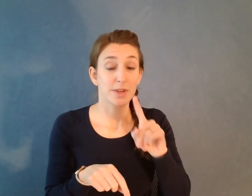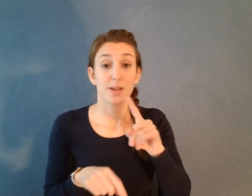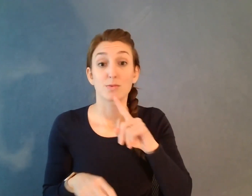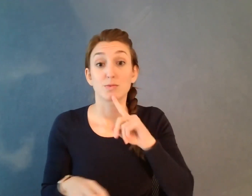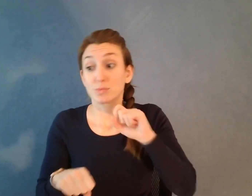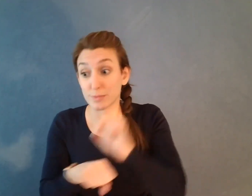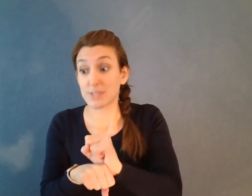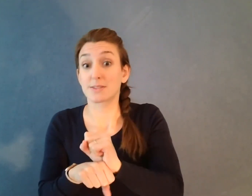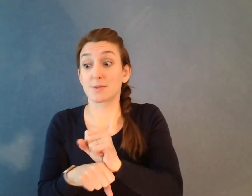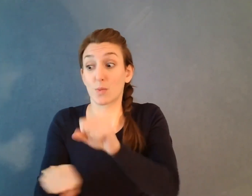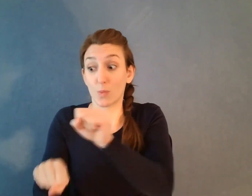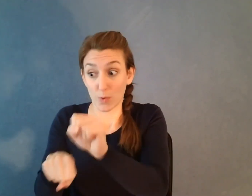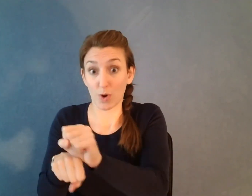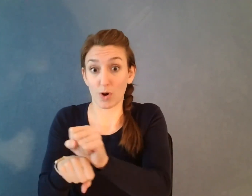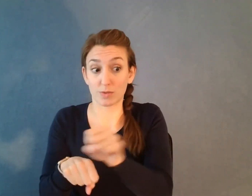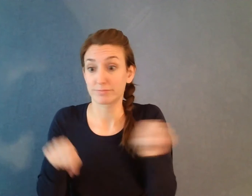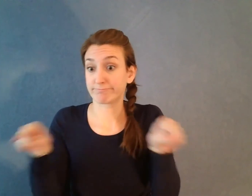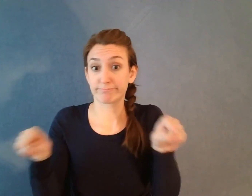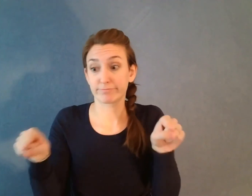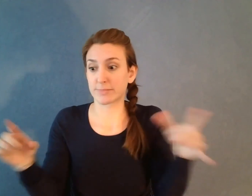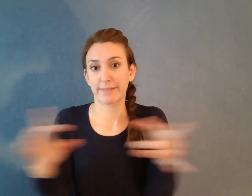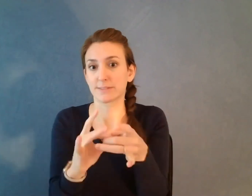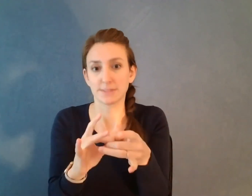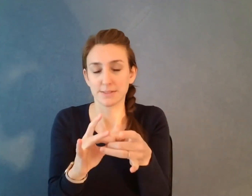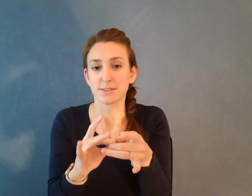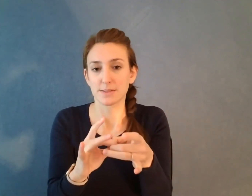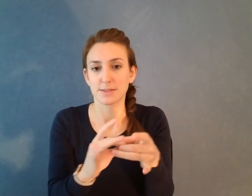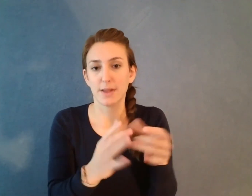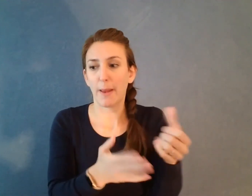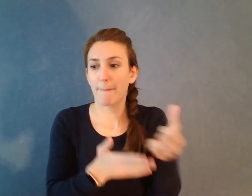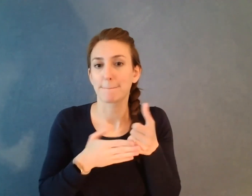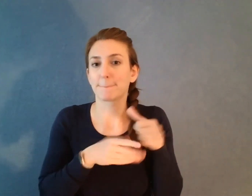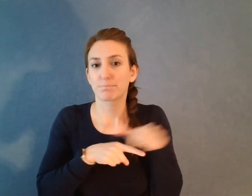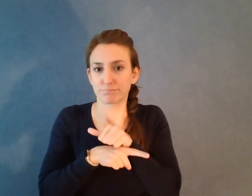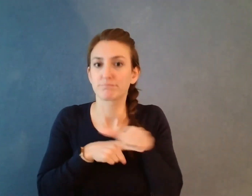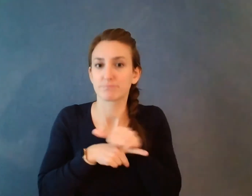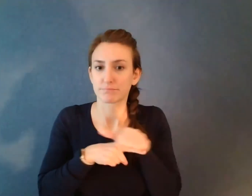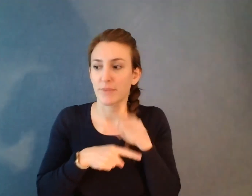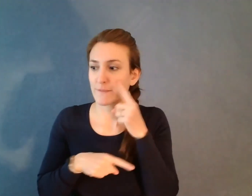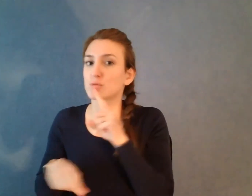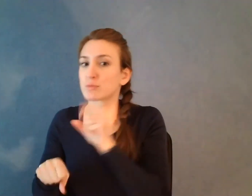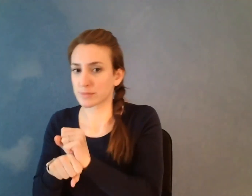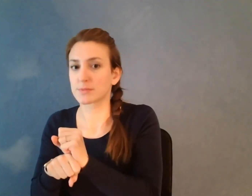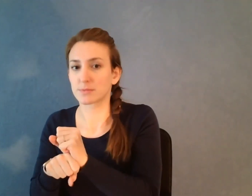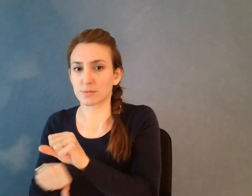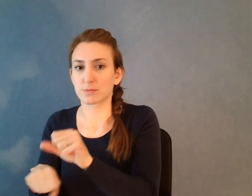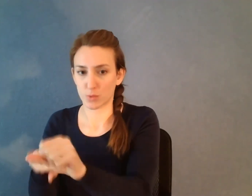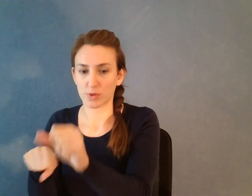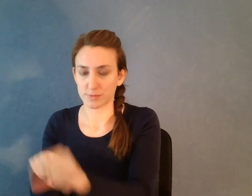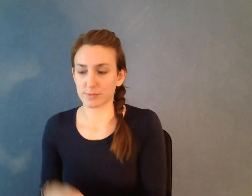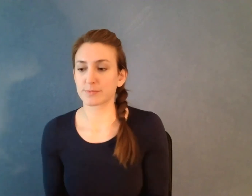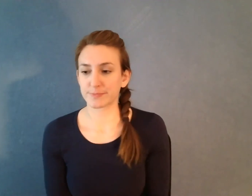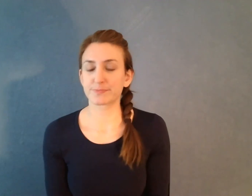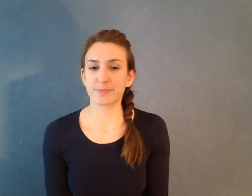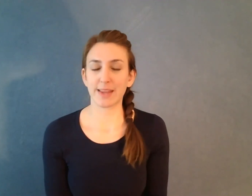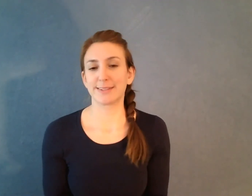of you know, you do your work over here and you get your degree, and then you walk to the door of opportunity and say, hey, let me